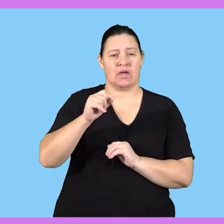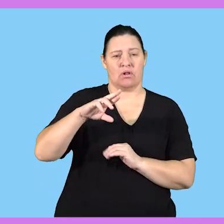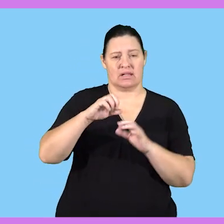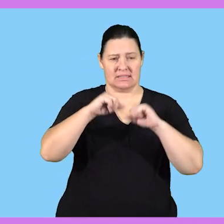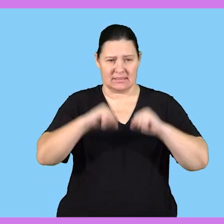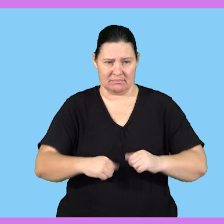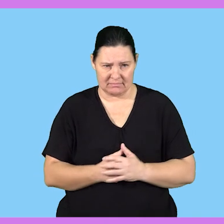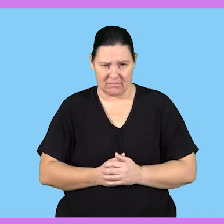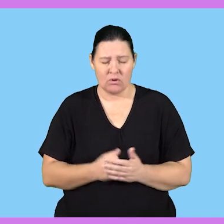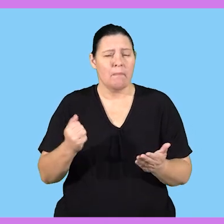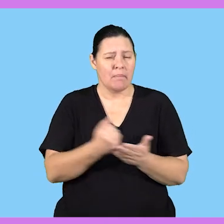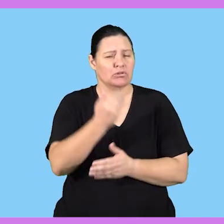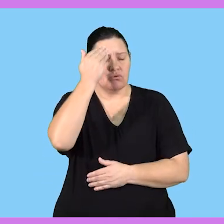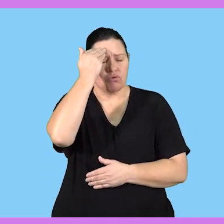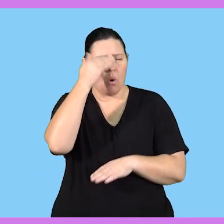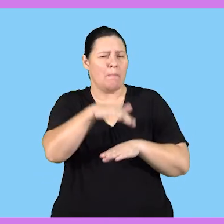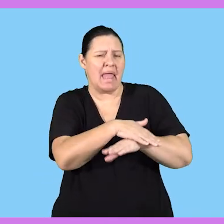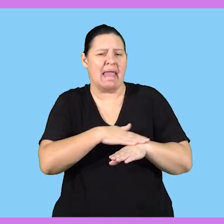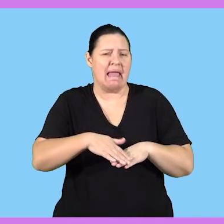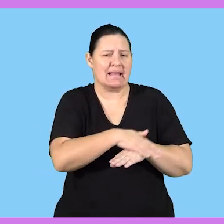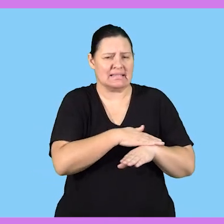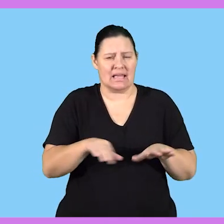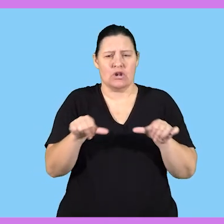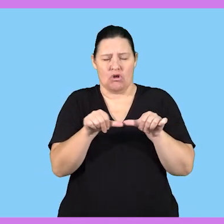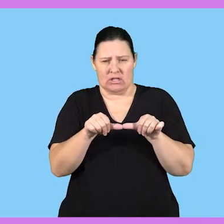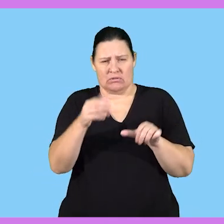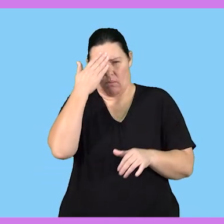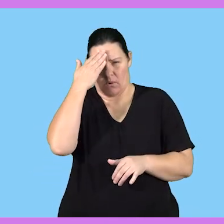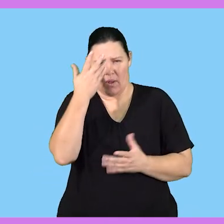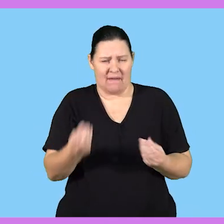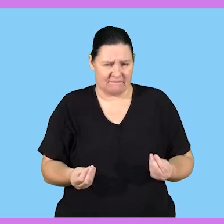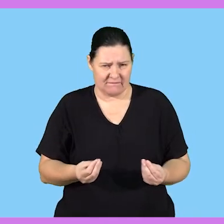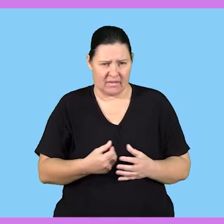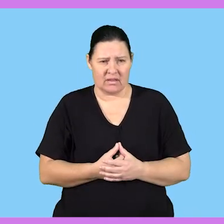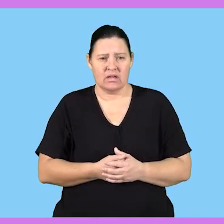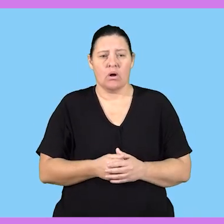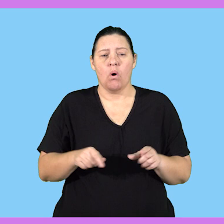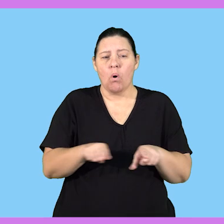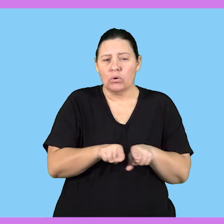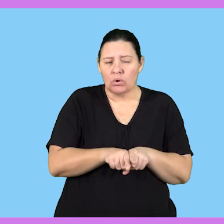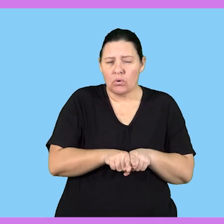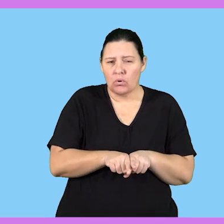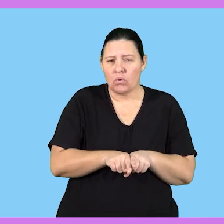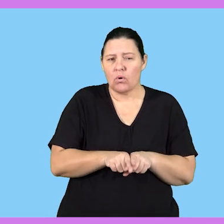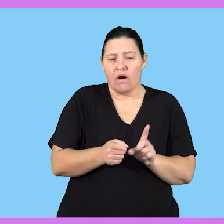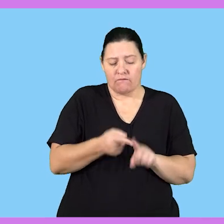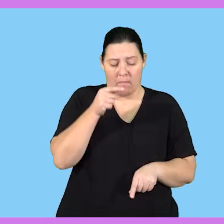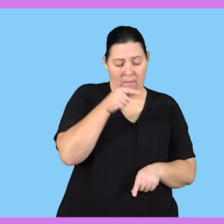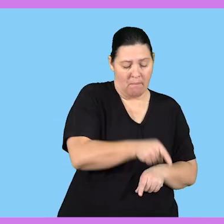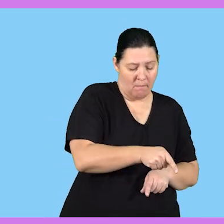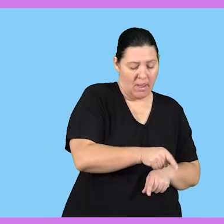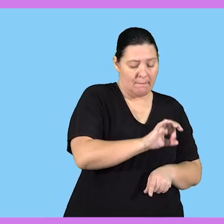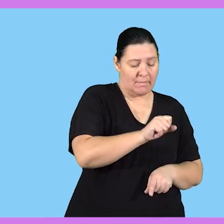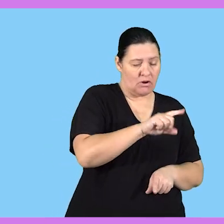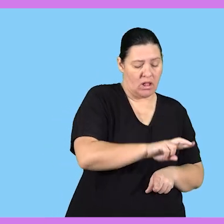You must be able to have the basic imperial system units of measurement to know that. Also, to understand how to convert from